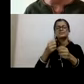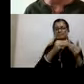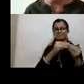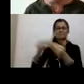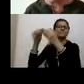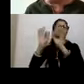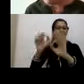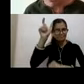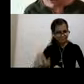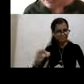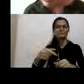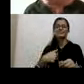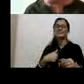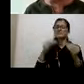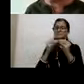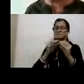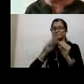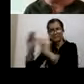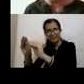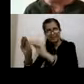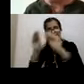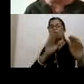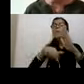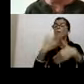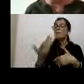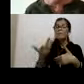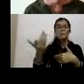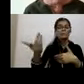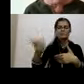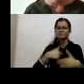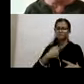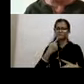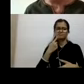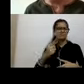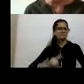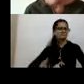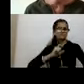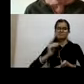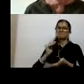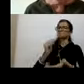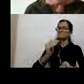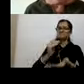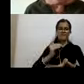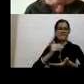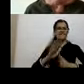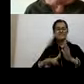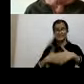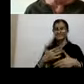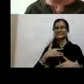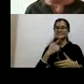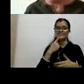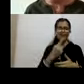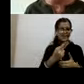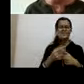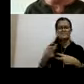was flown to Mumbai. He had never stepped out of his village in his life. He went very confidently, took the award. Came back and said to me, know,